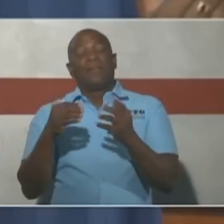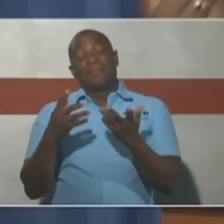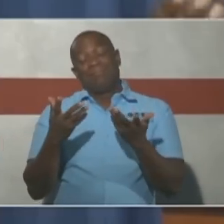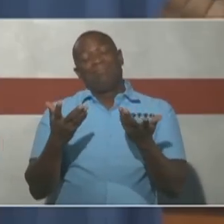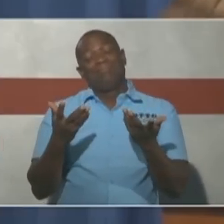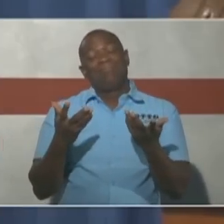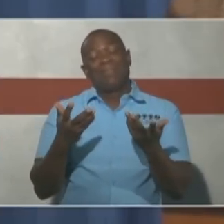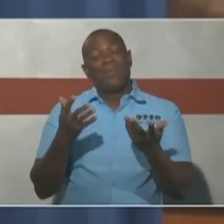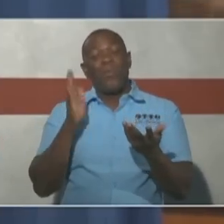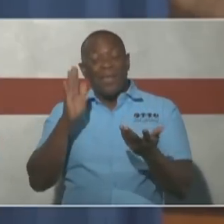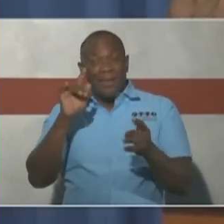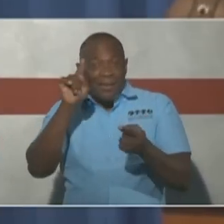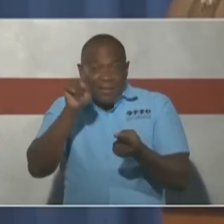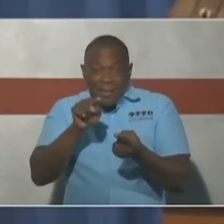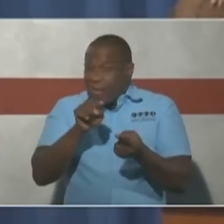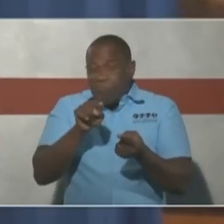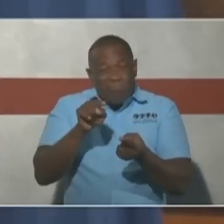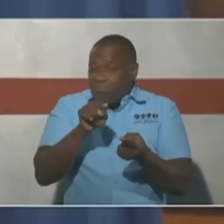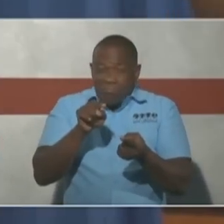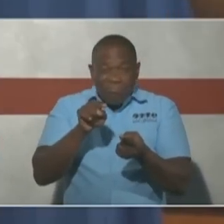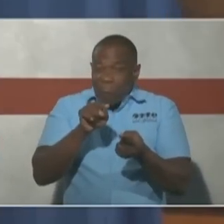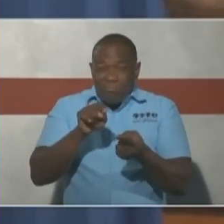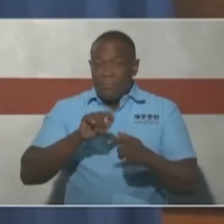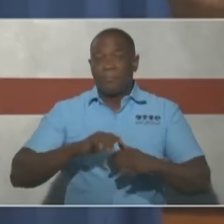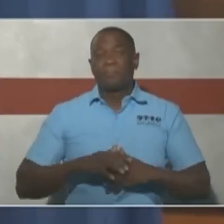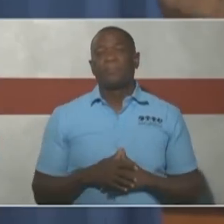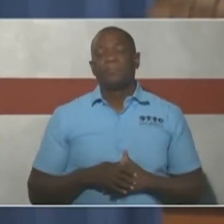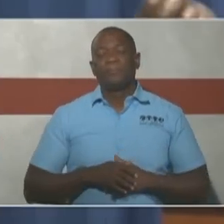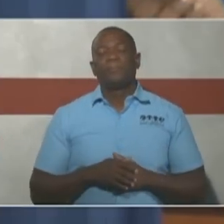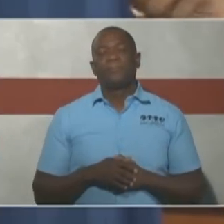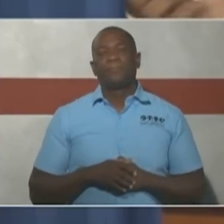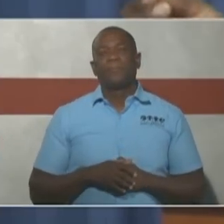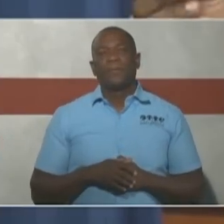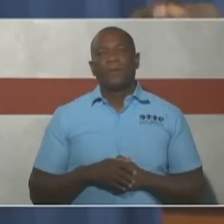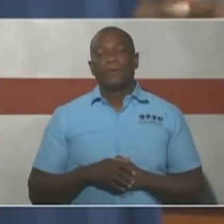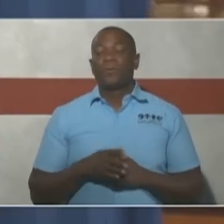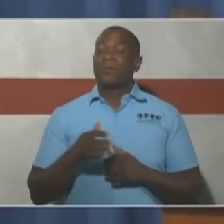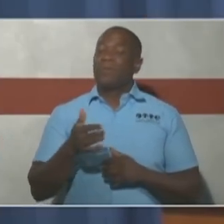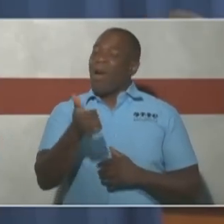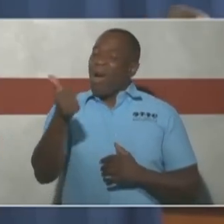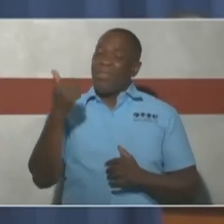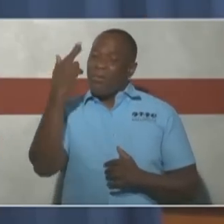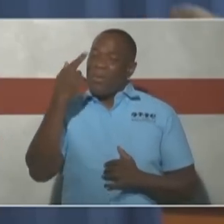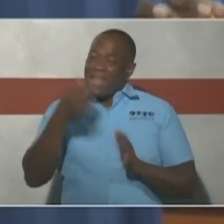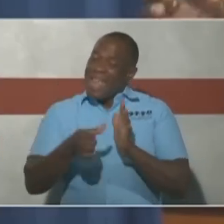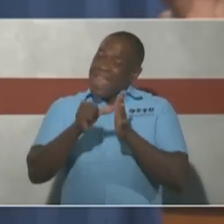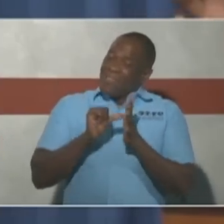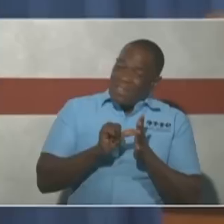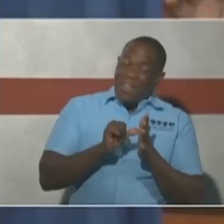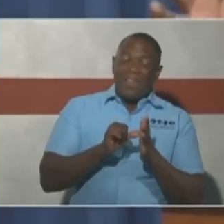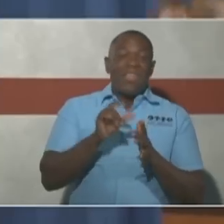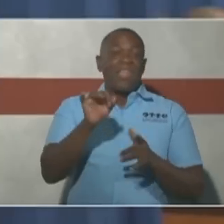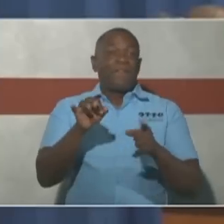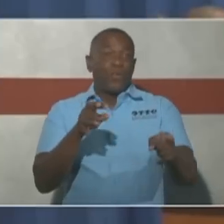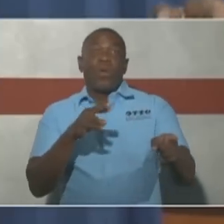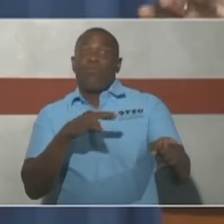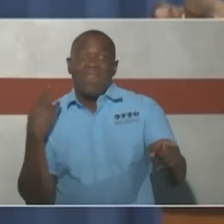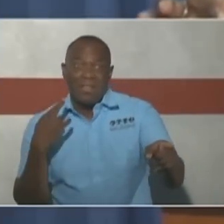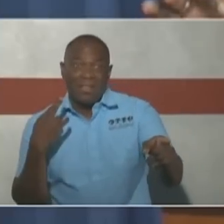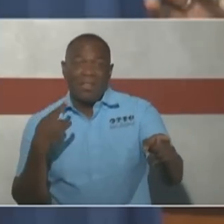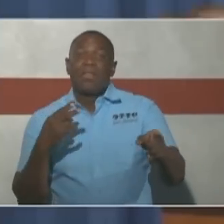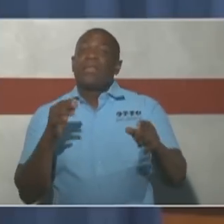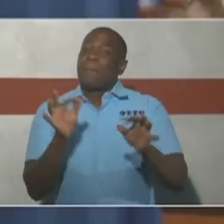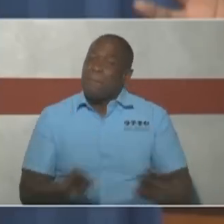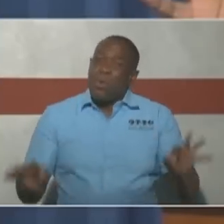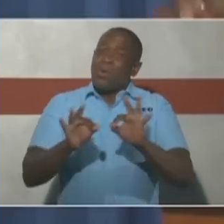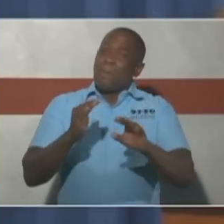number of cases maybe in the low hundreds. And the week after that, maybe in the high hundreds. So we know that we will see increases in the numbers of